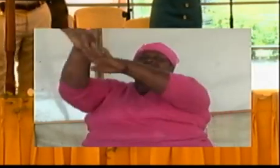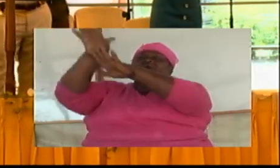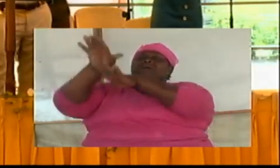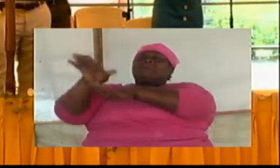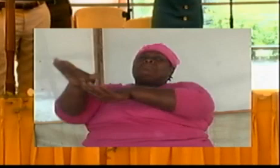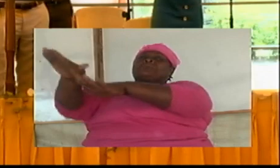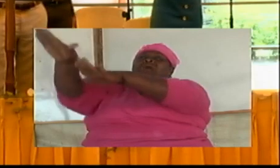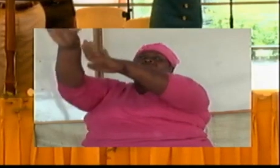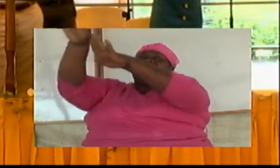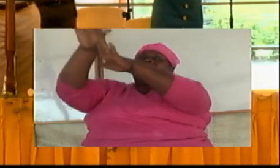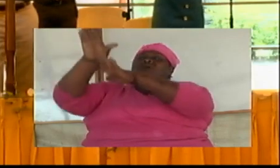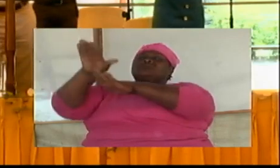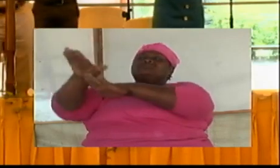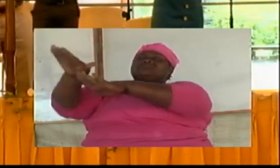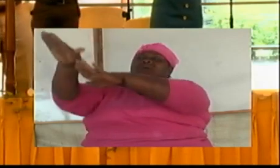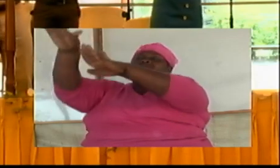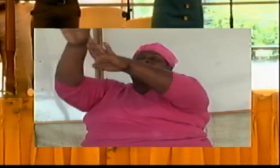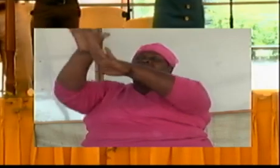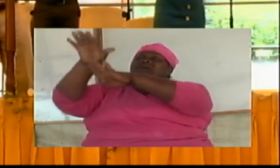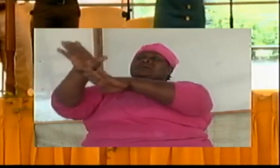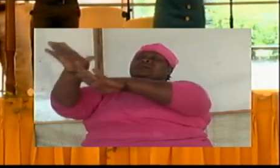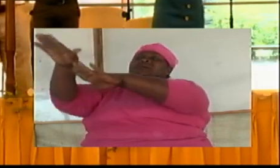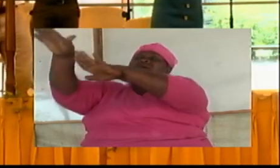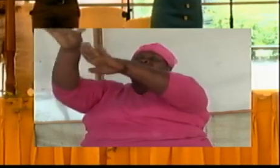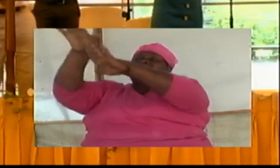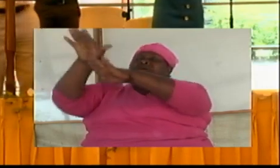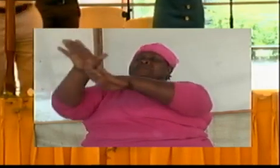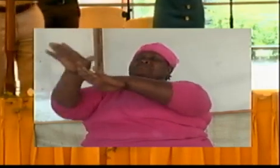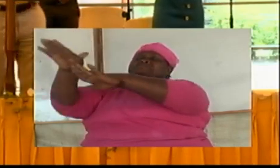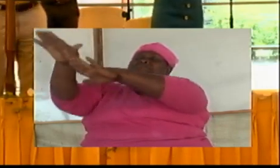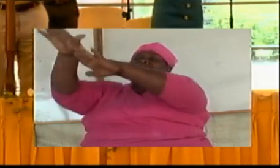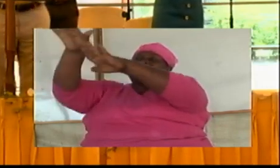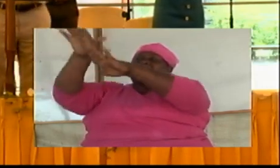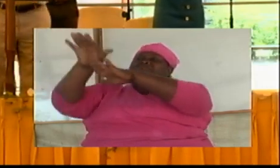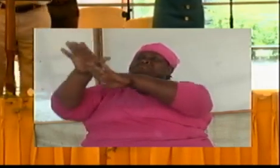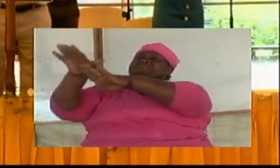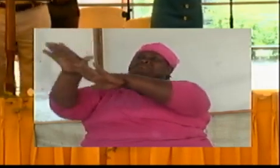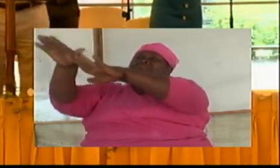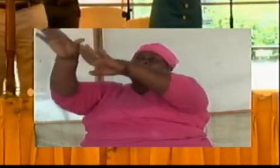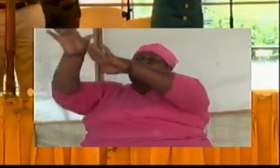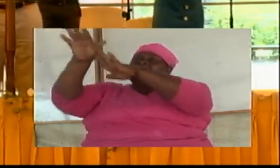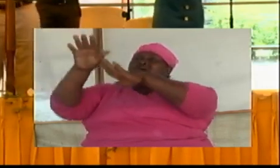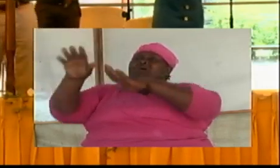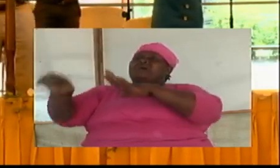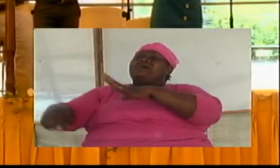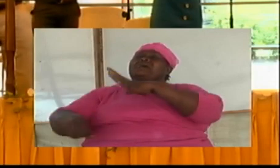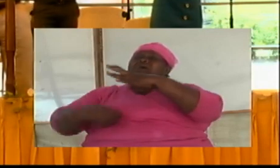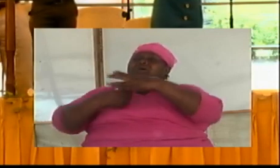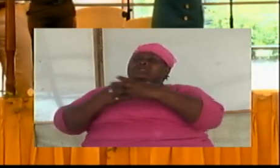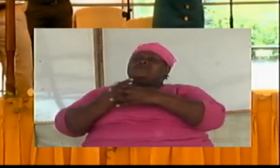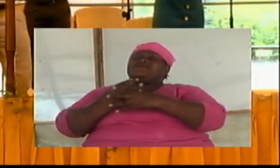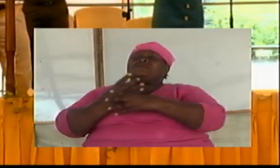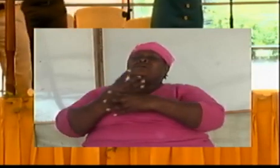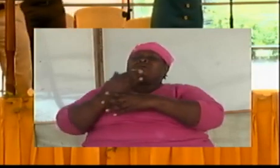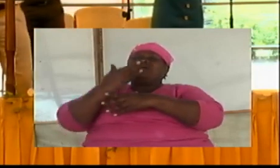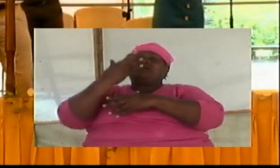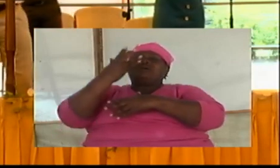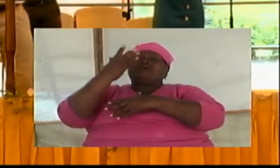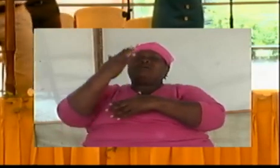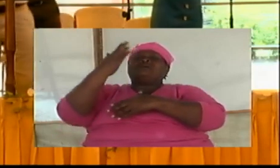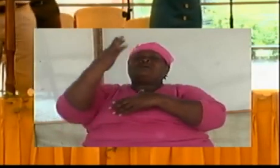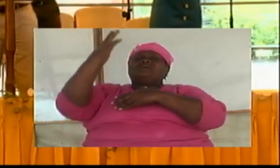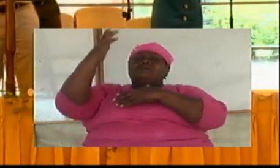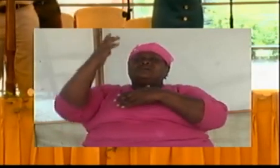Hallelujah, hallelujah. Do you believe that it